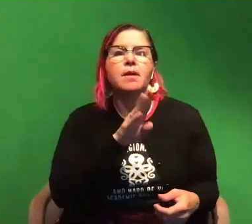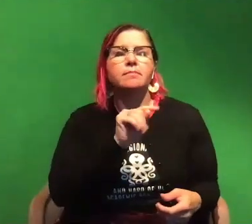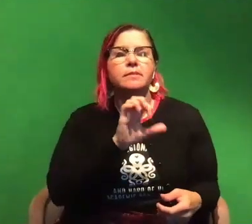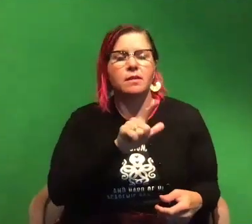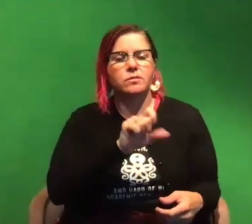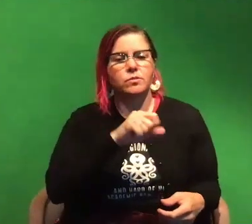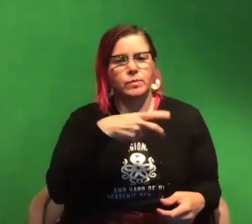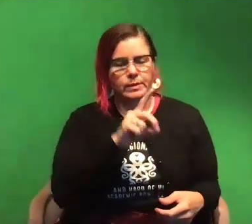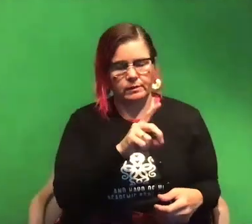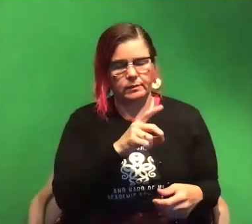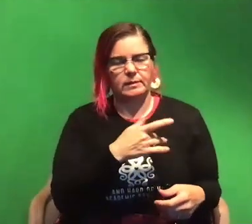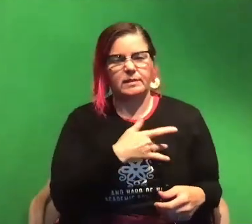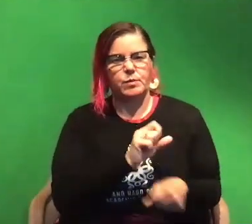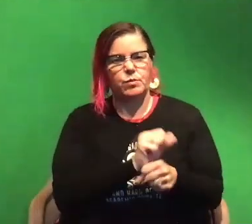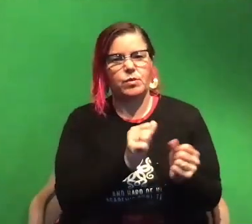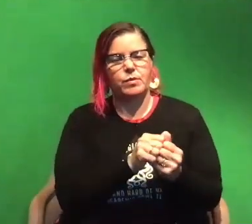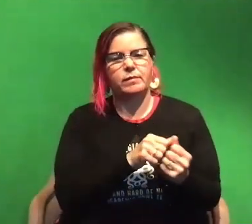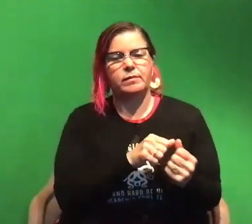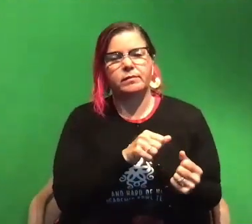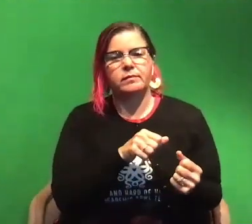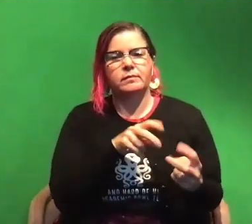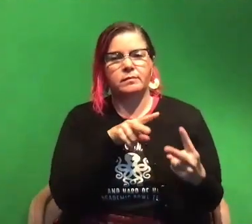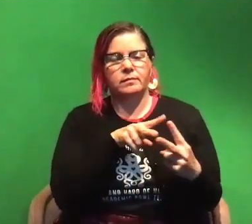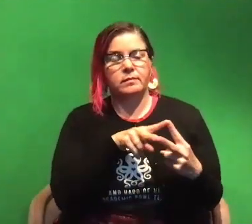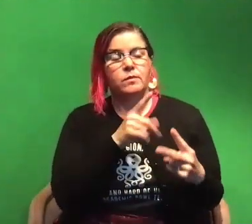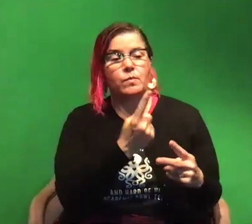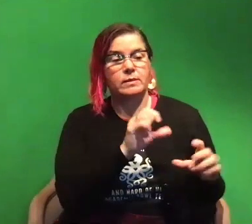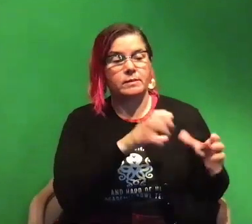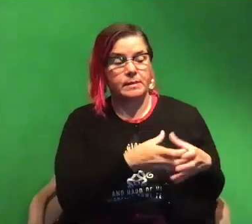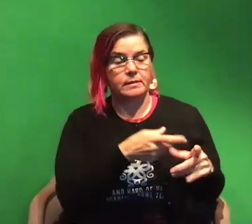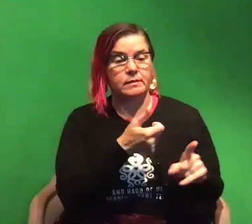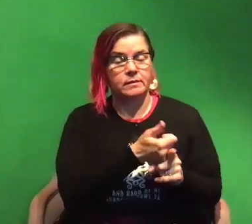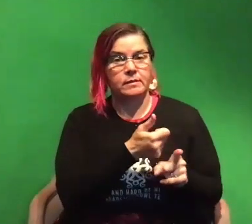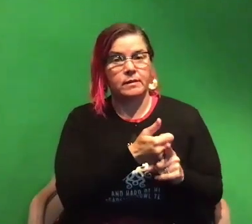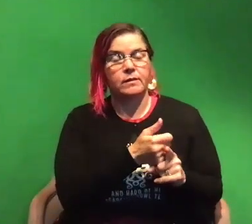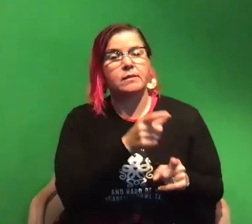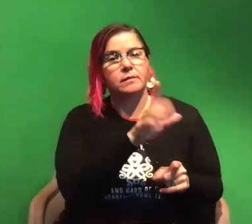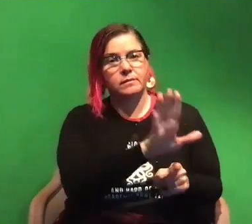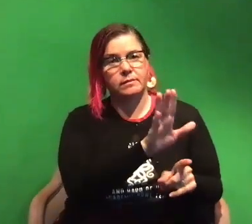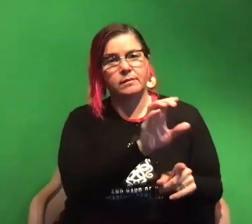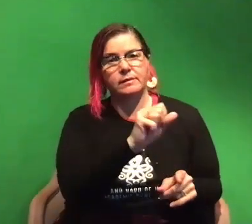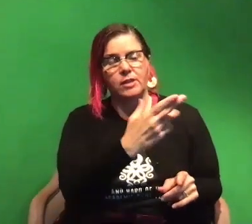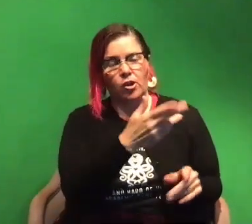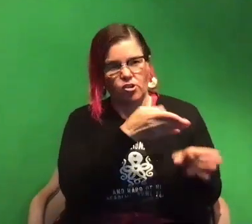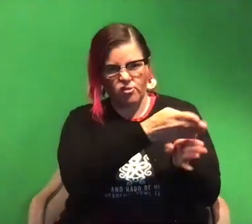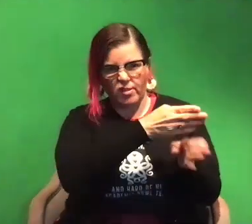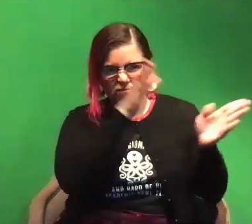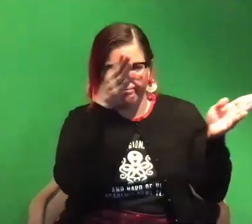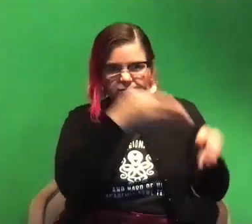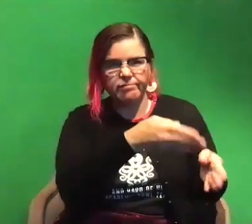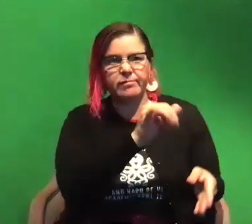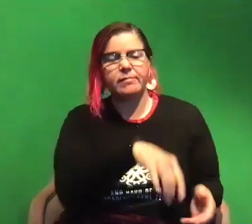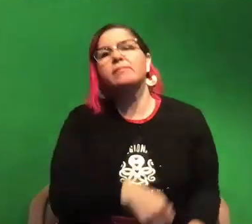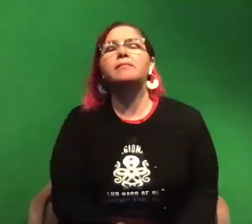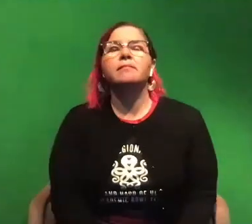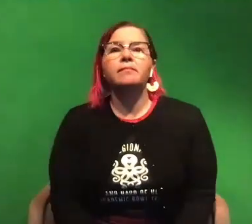We typically work with two. So one species is what Sarah's career has been really primarily